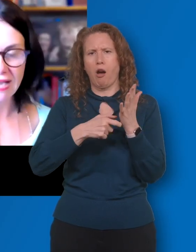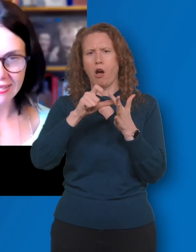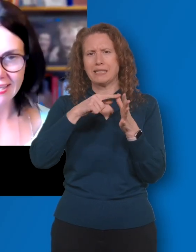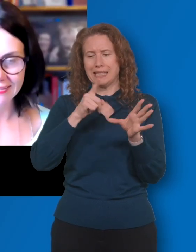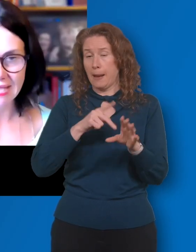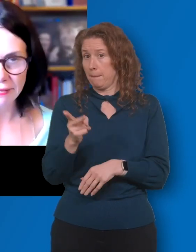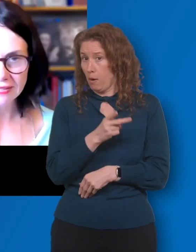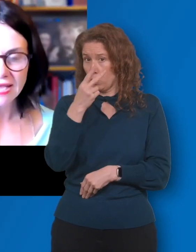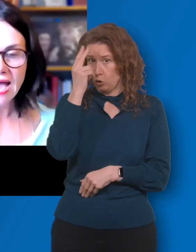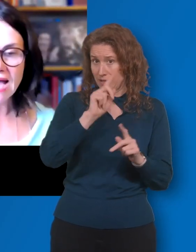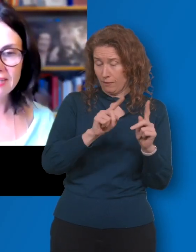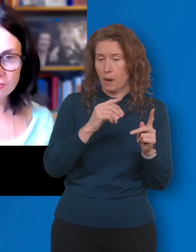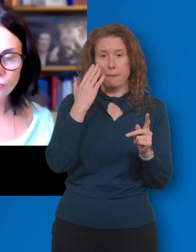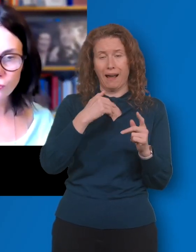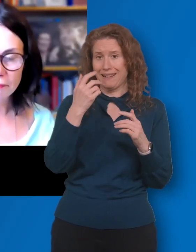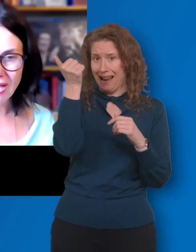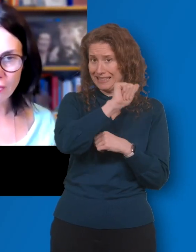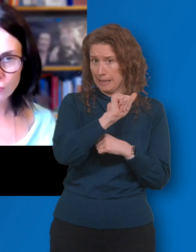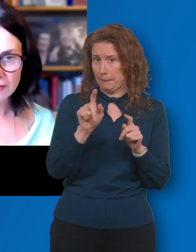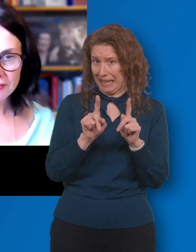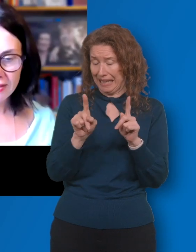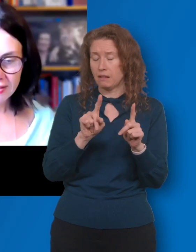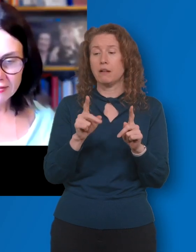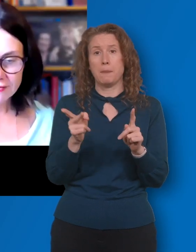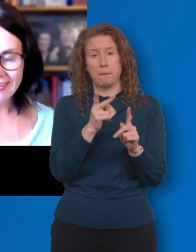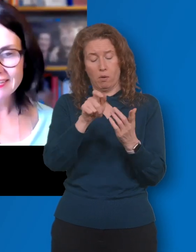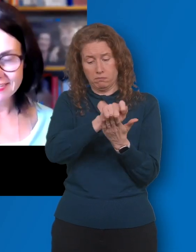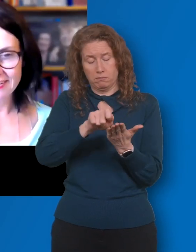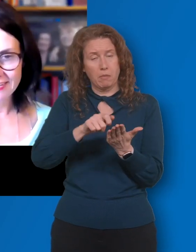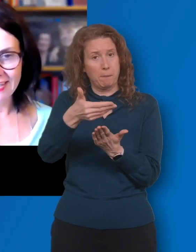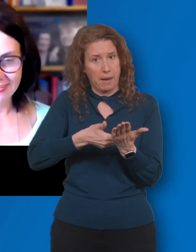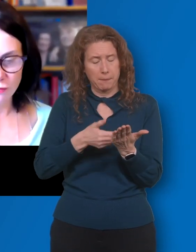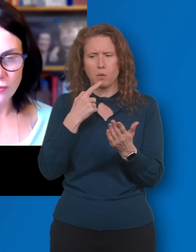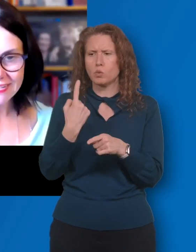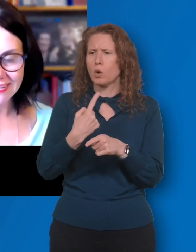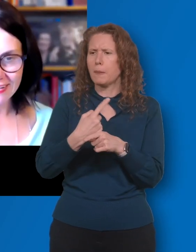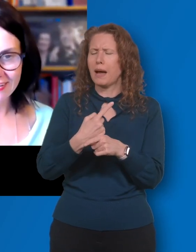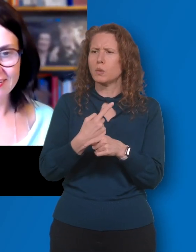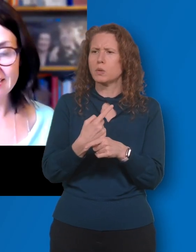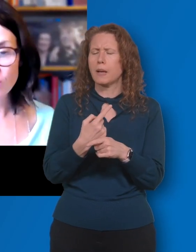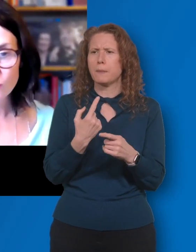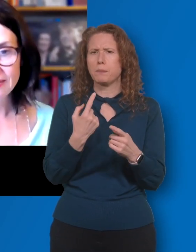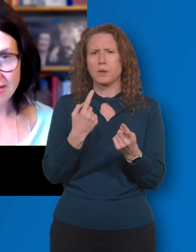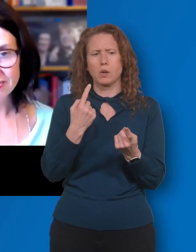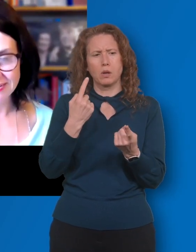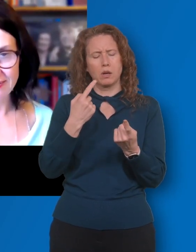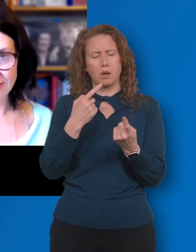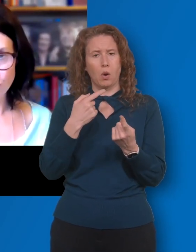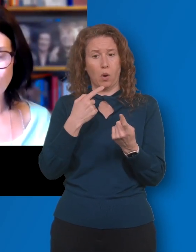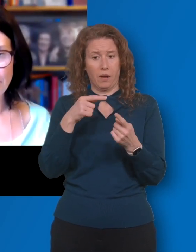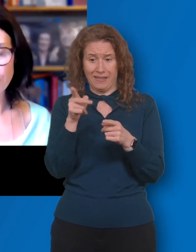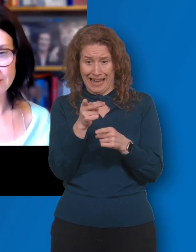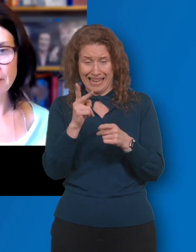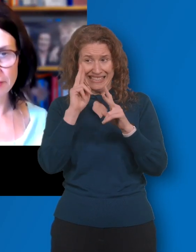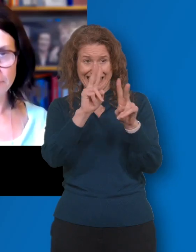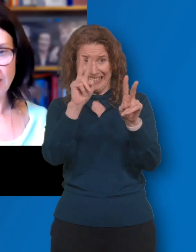as Black academics, and they talk about things that we see that you will never see. They